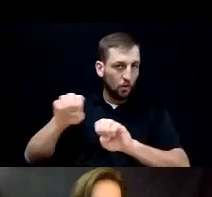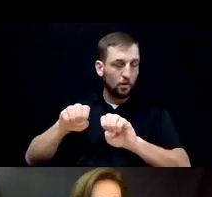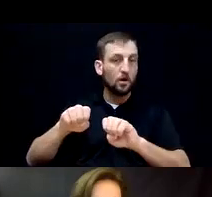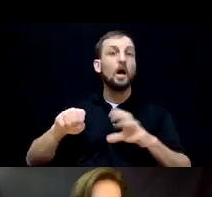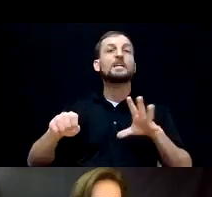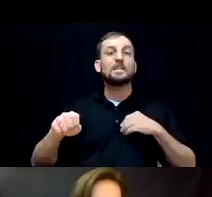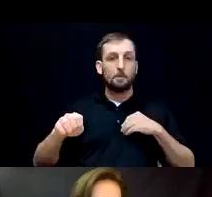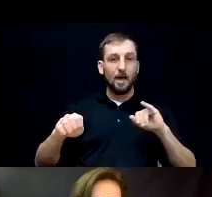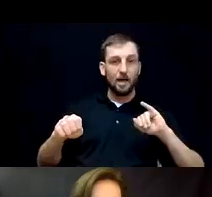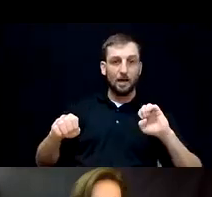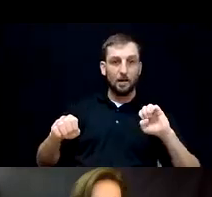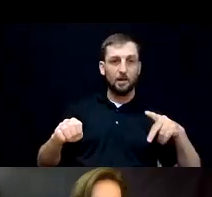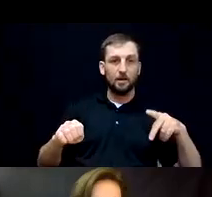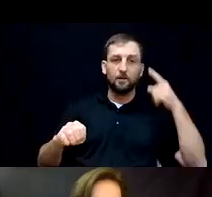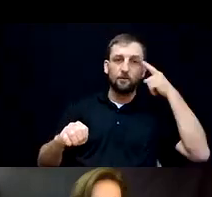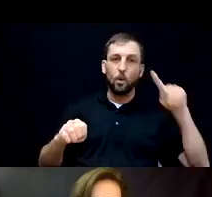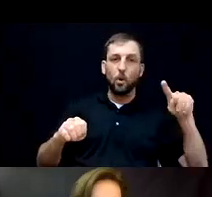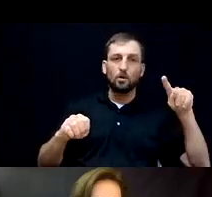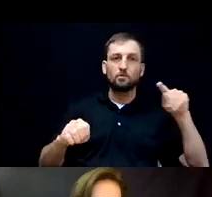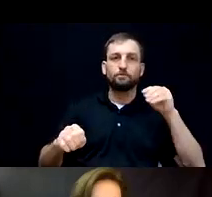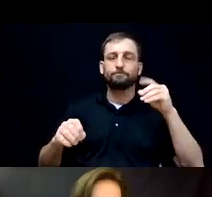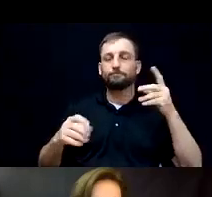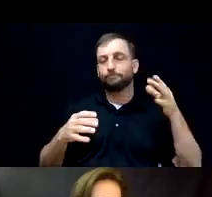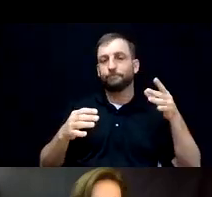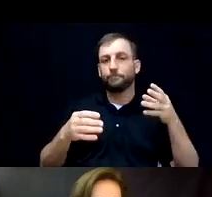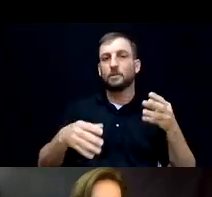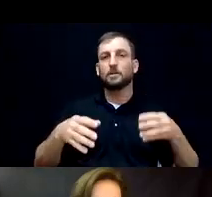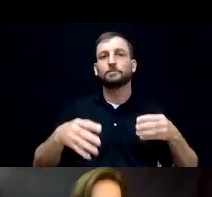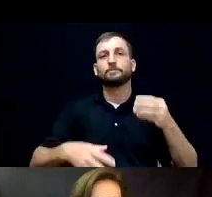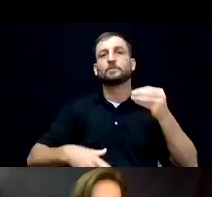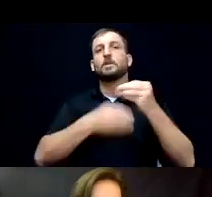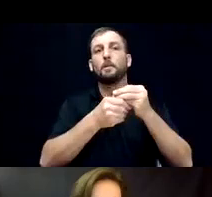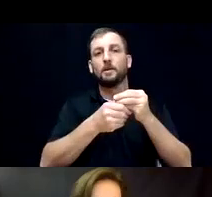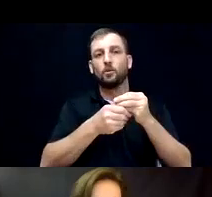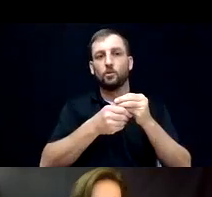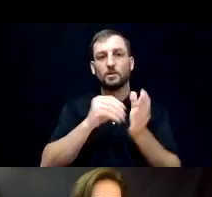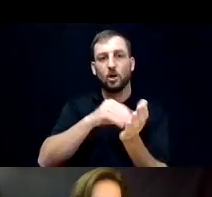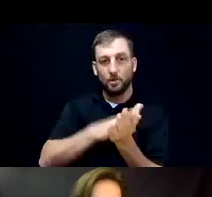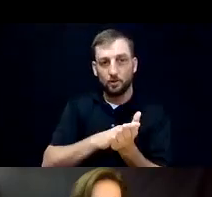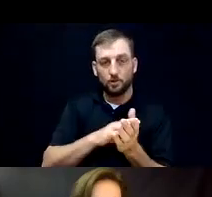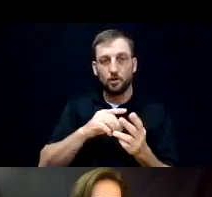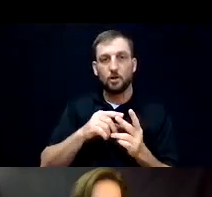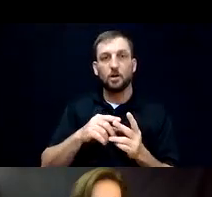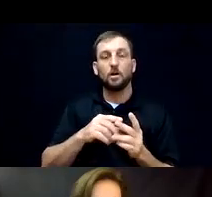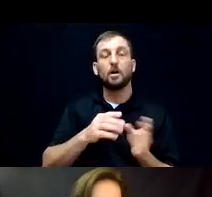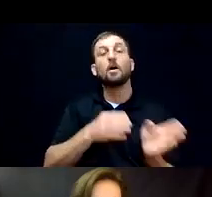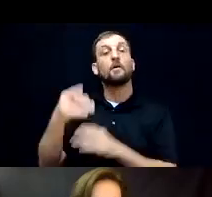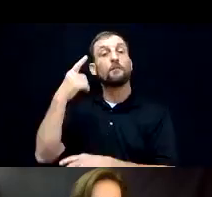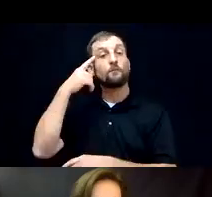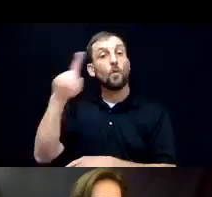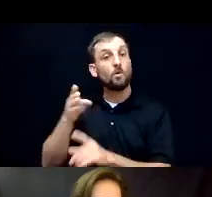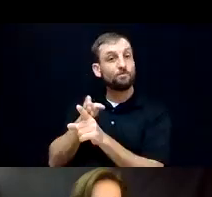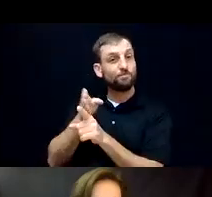IEP for supplemental documentation also. And for our degree program, our